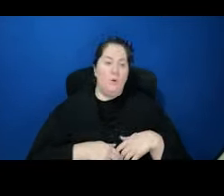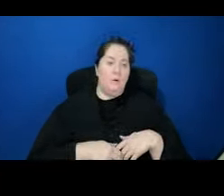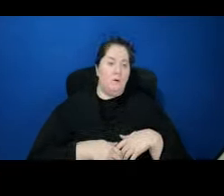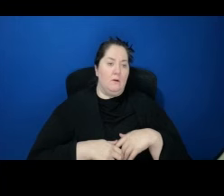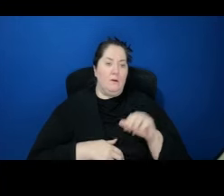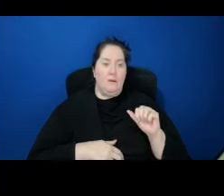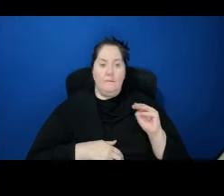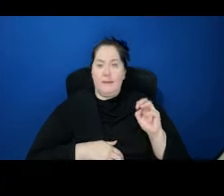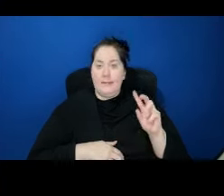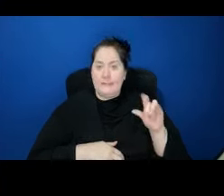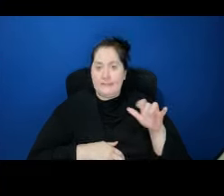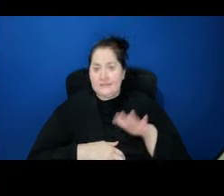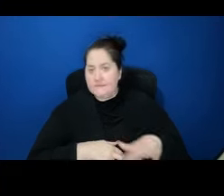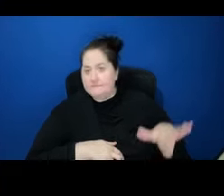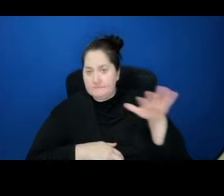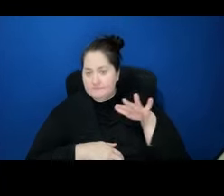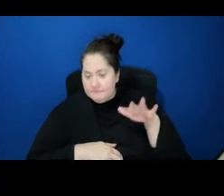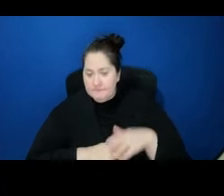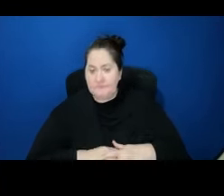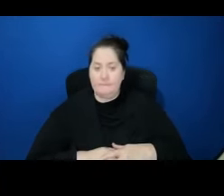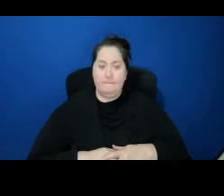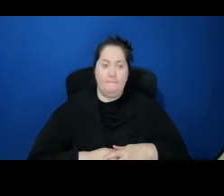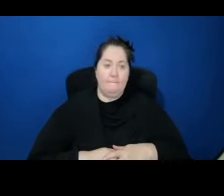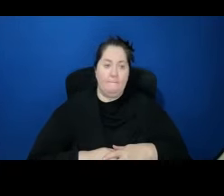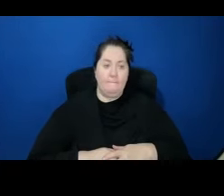public realm across the city.